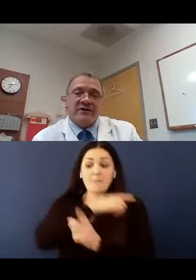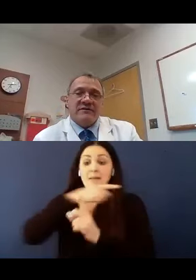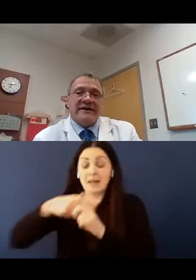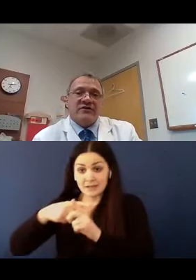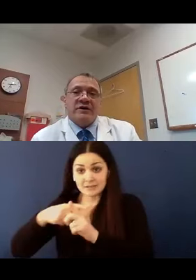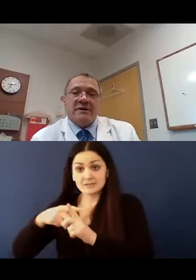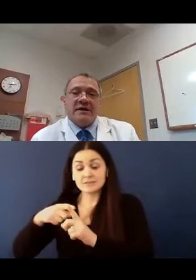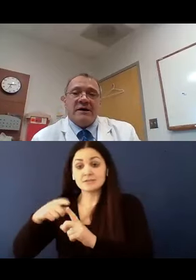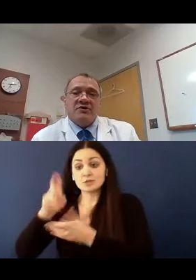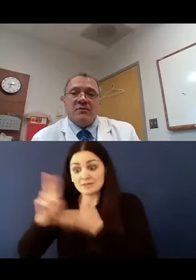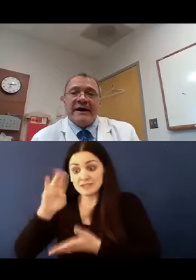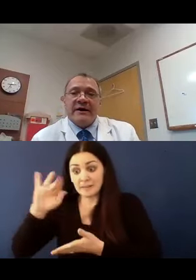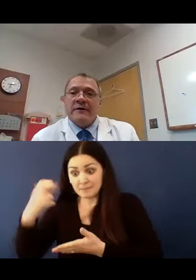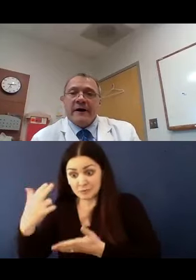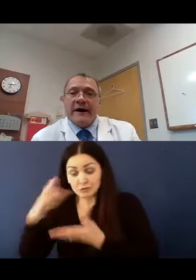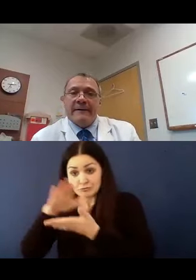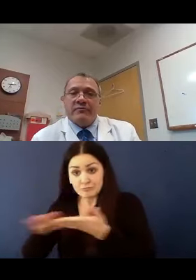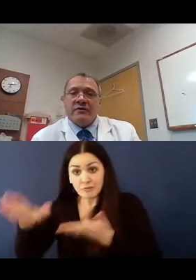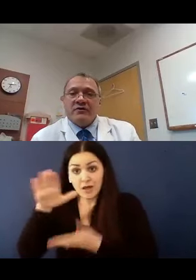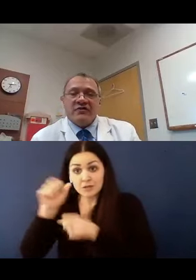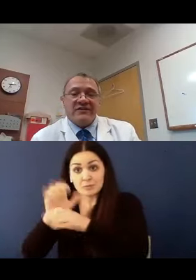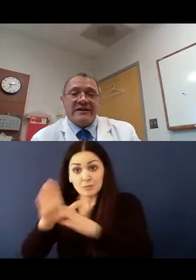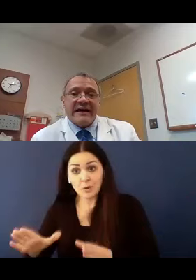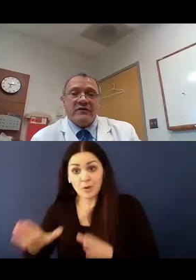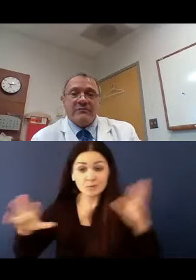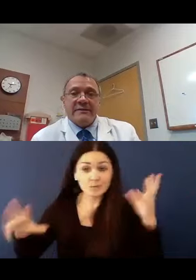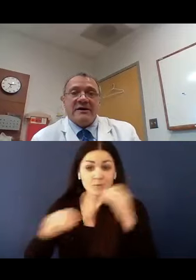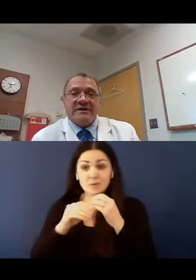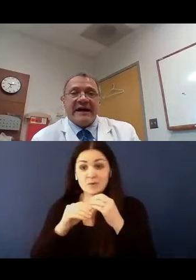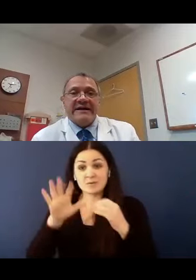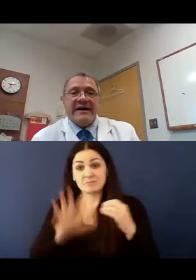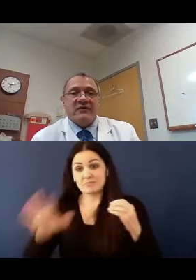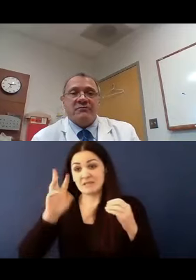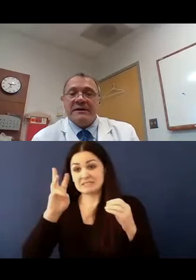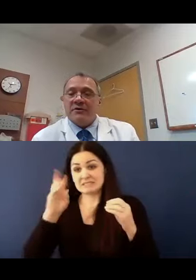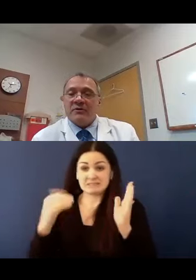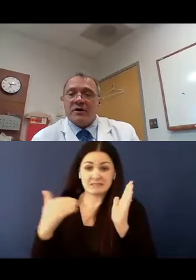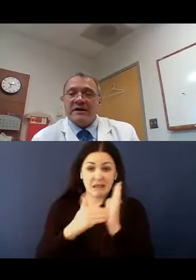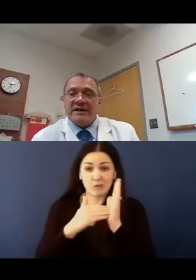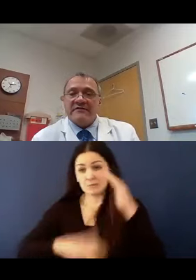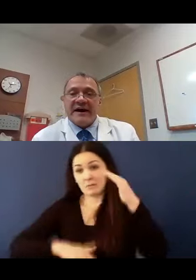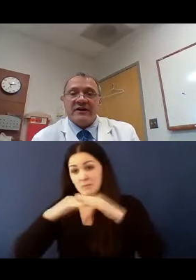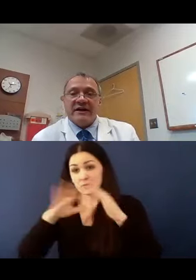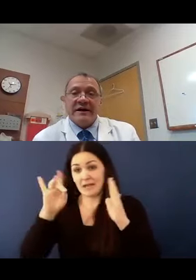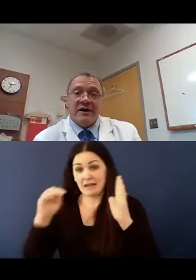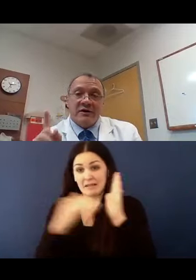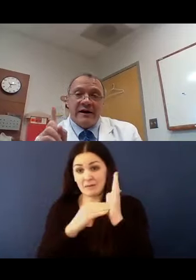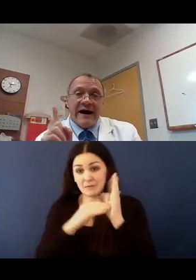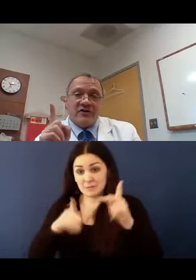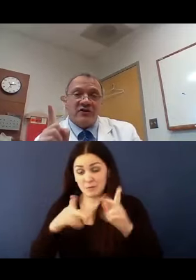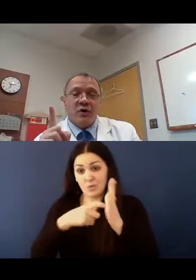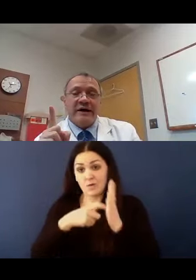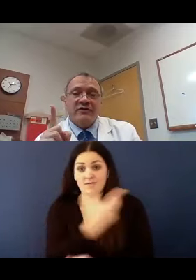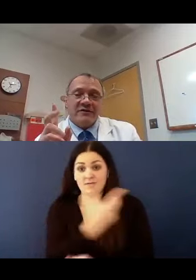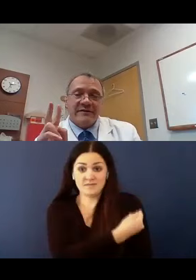Michigan, that's going to be up to about 60,000, maybe up to 80,000 people that we're going to need to vaccinate.